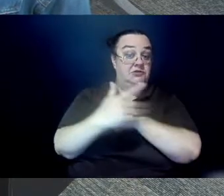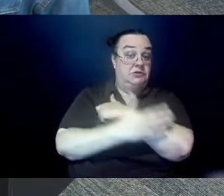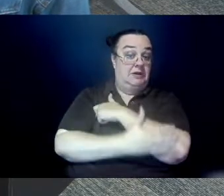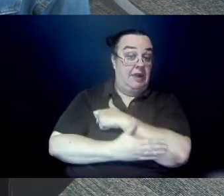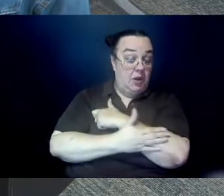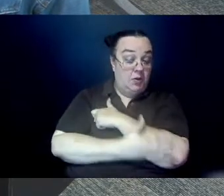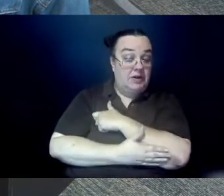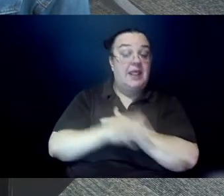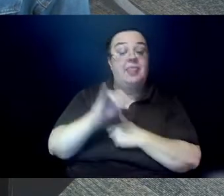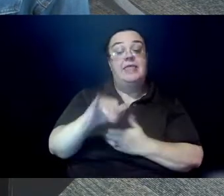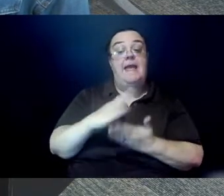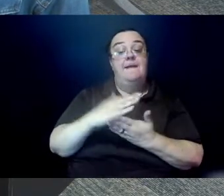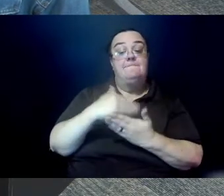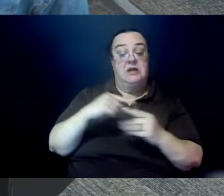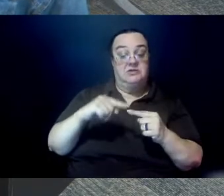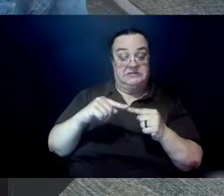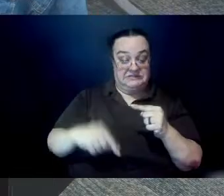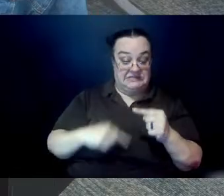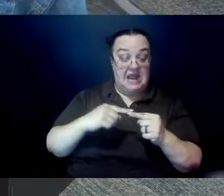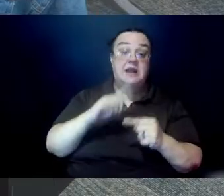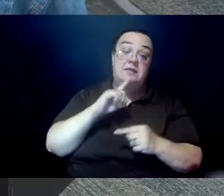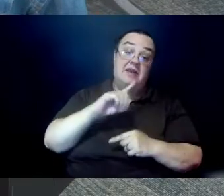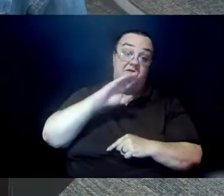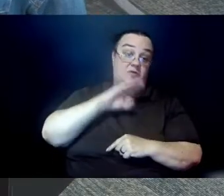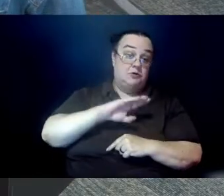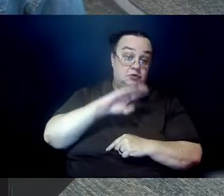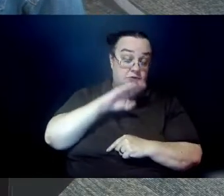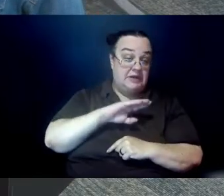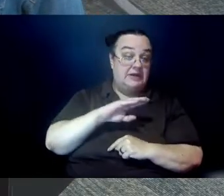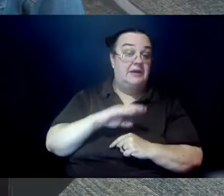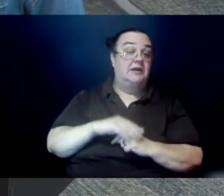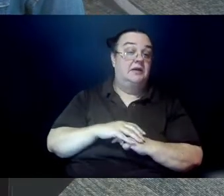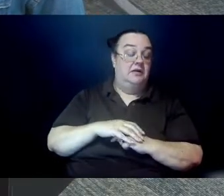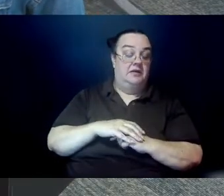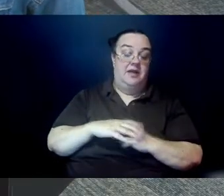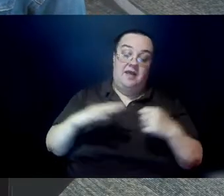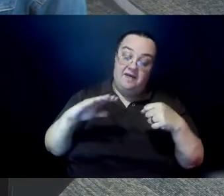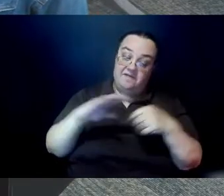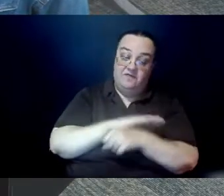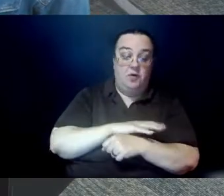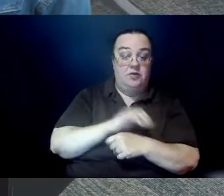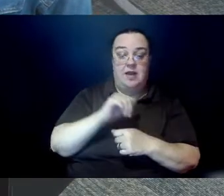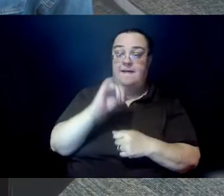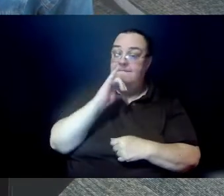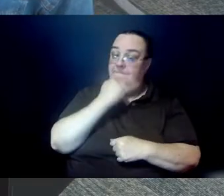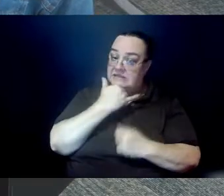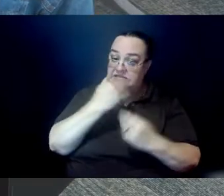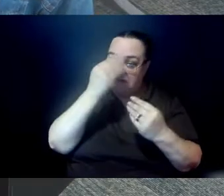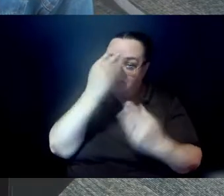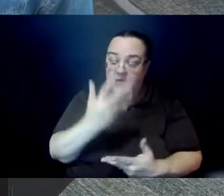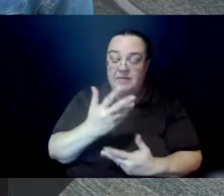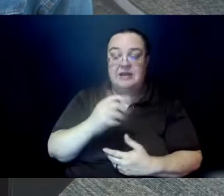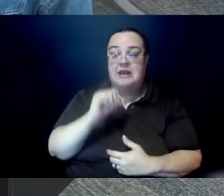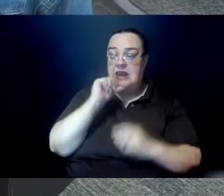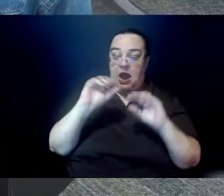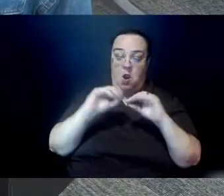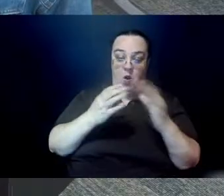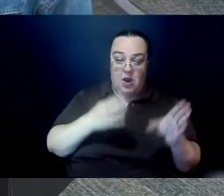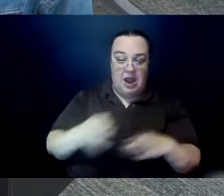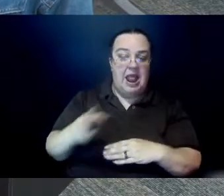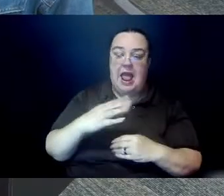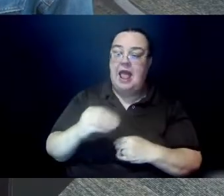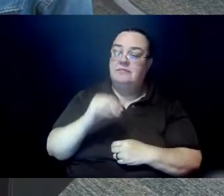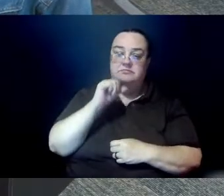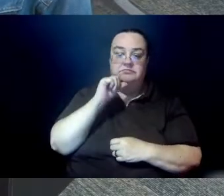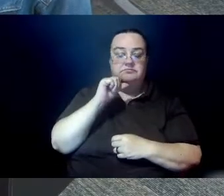This budget cycle has been frustrated, replete with misinformation, disorganization, and lack of